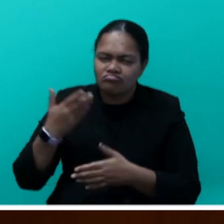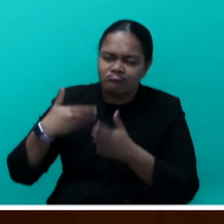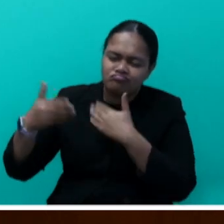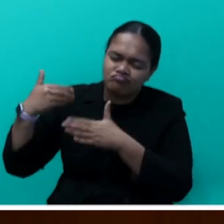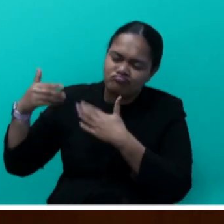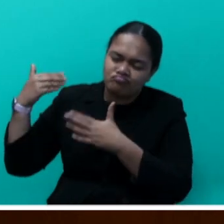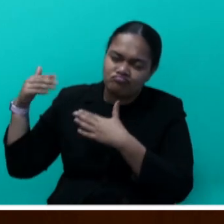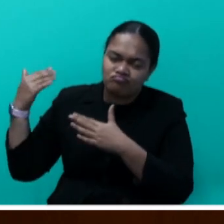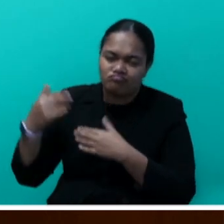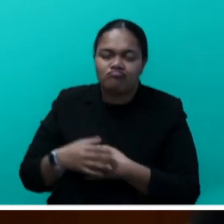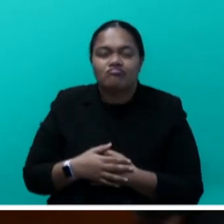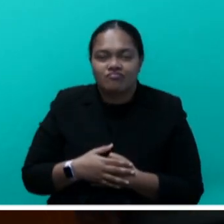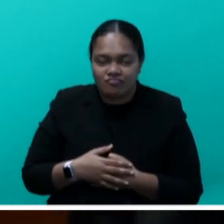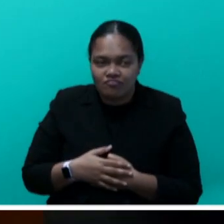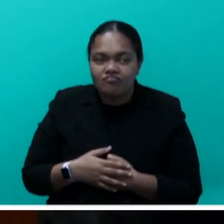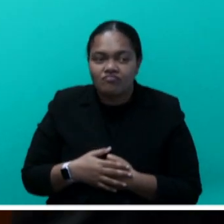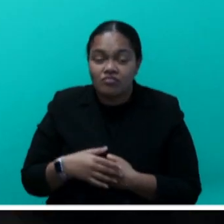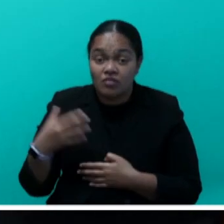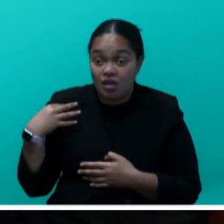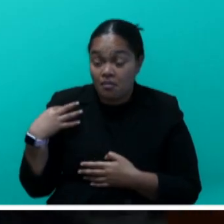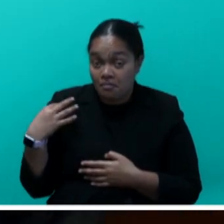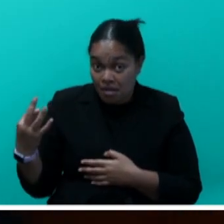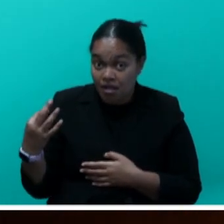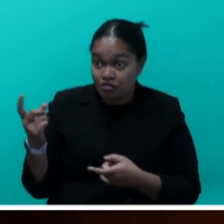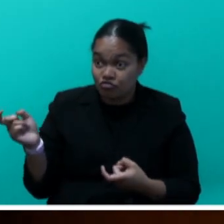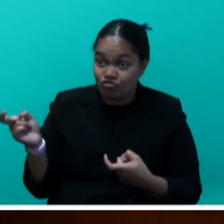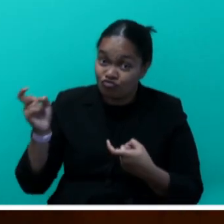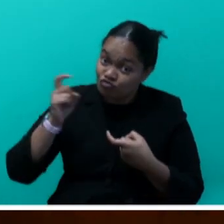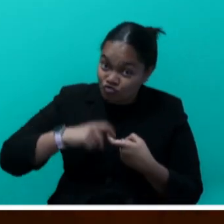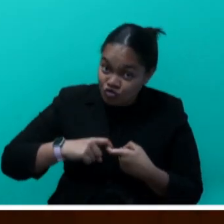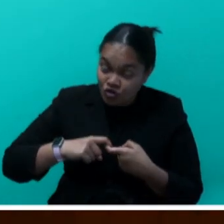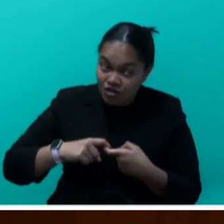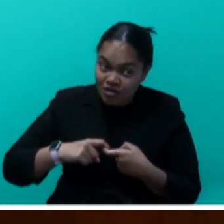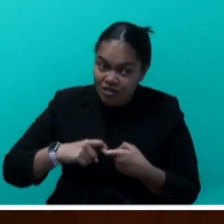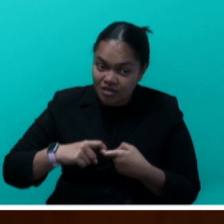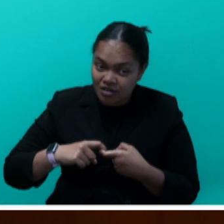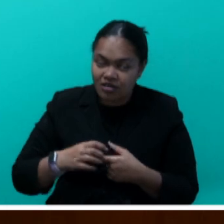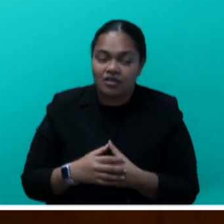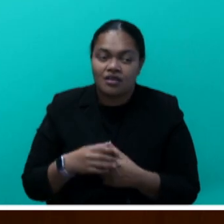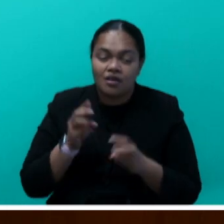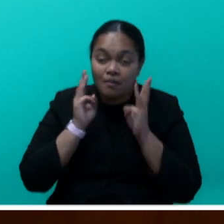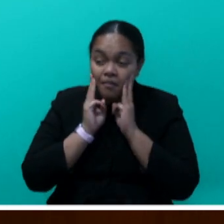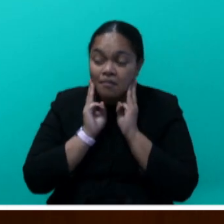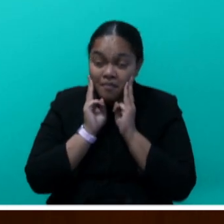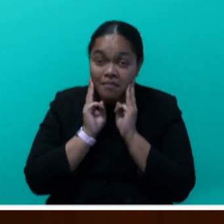time, and applied to join the Maori